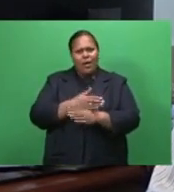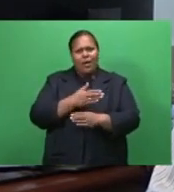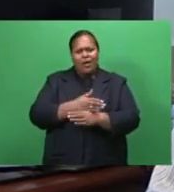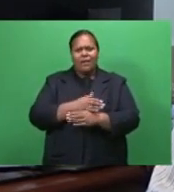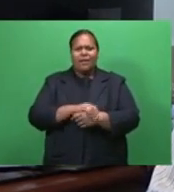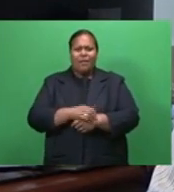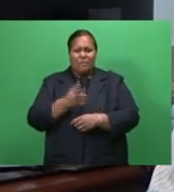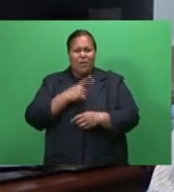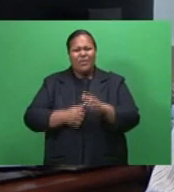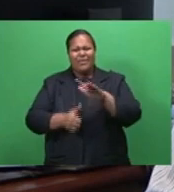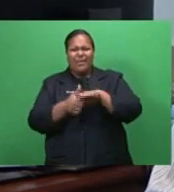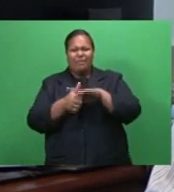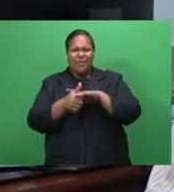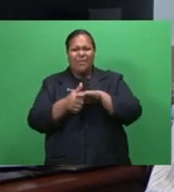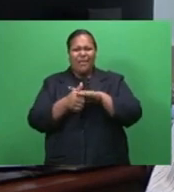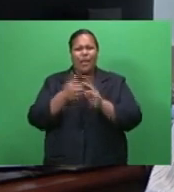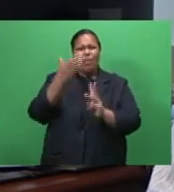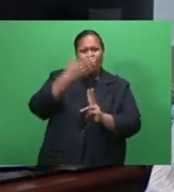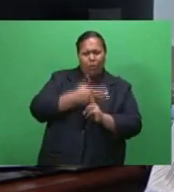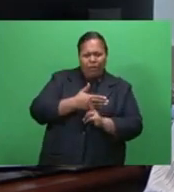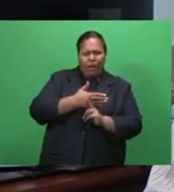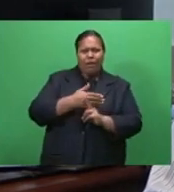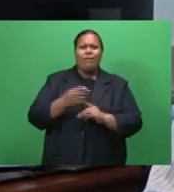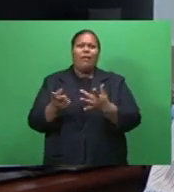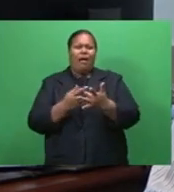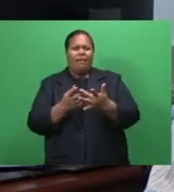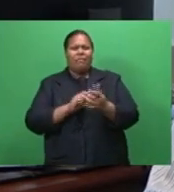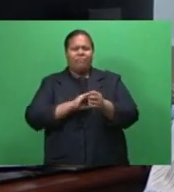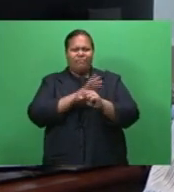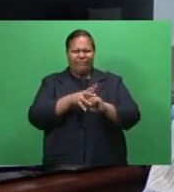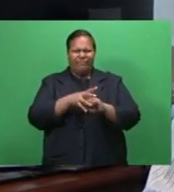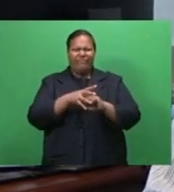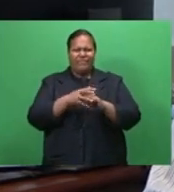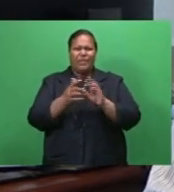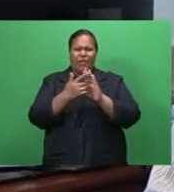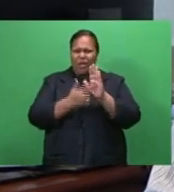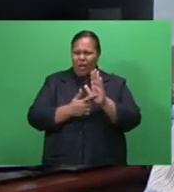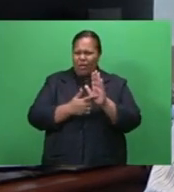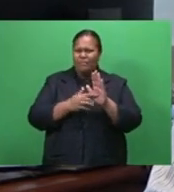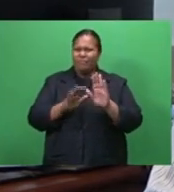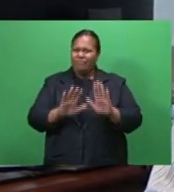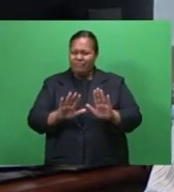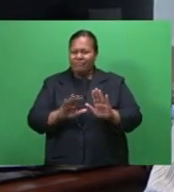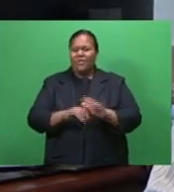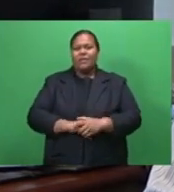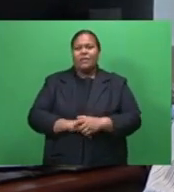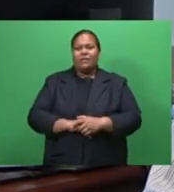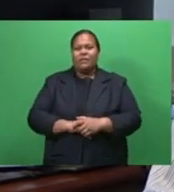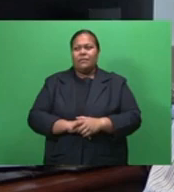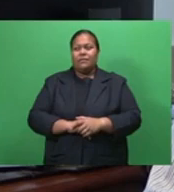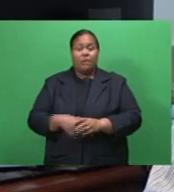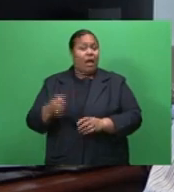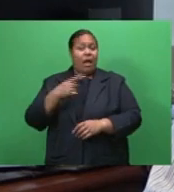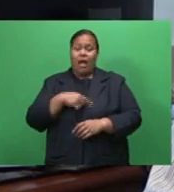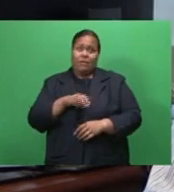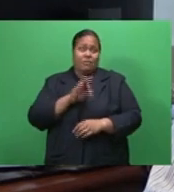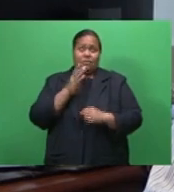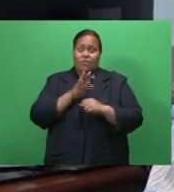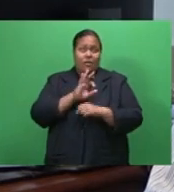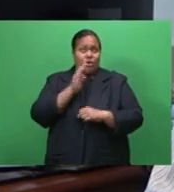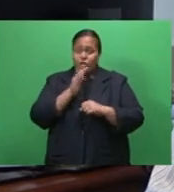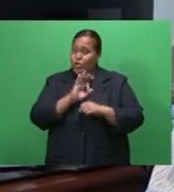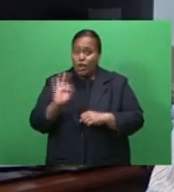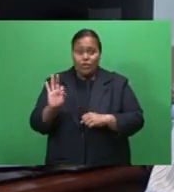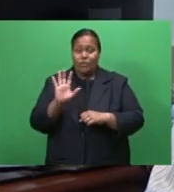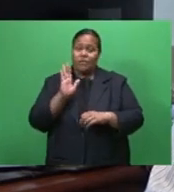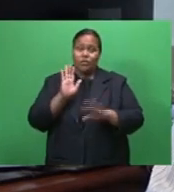accessibility, lockdowns and things around the coronavirus. But we're not seeing that as a reason to stop work. We still have to carry on. What